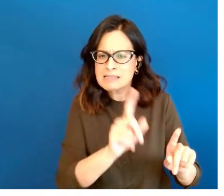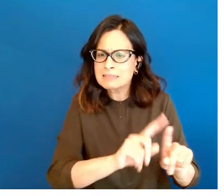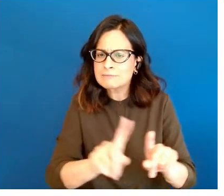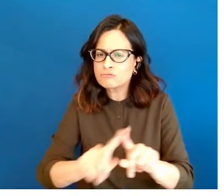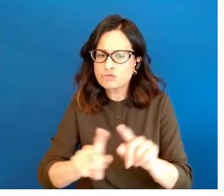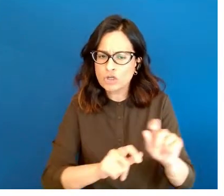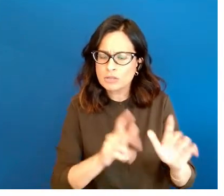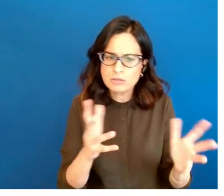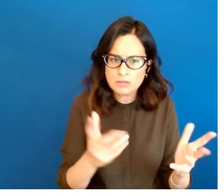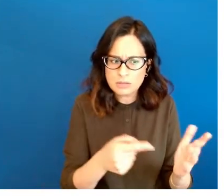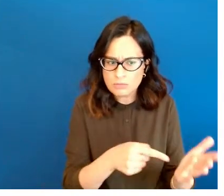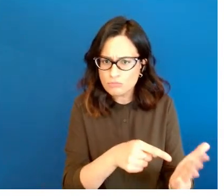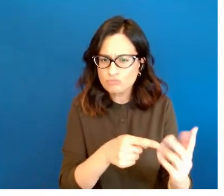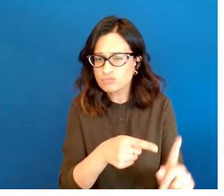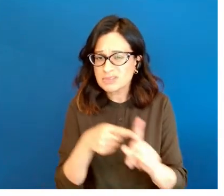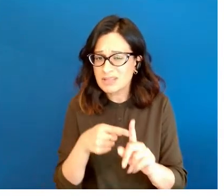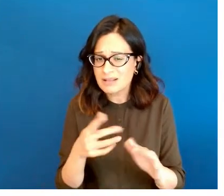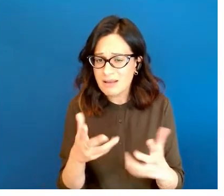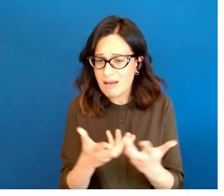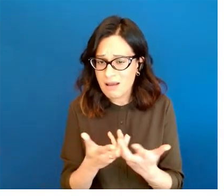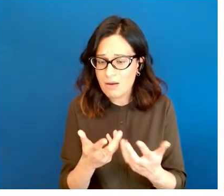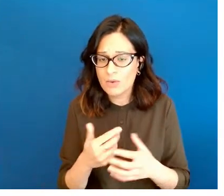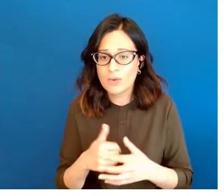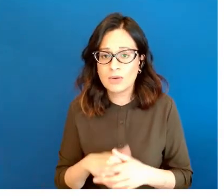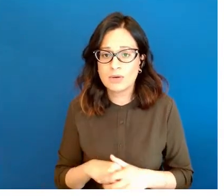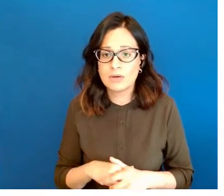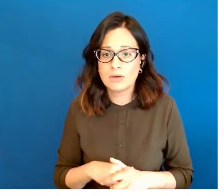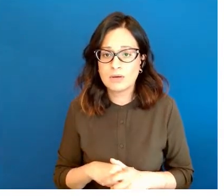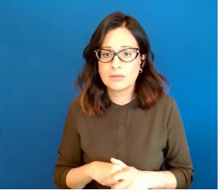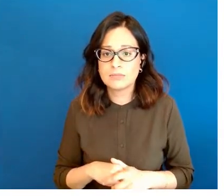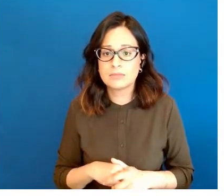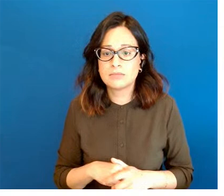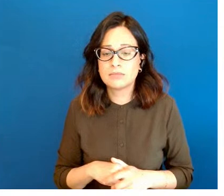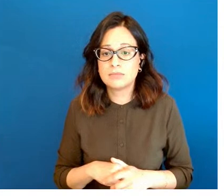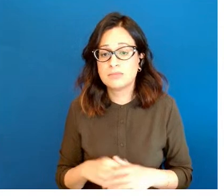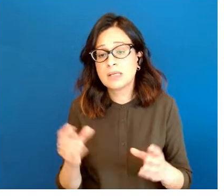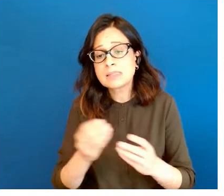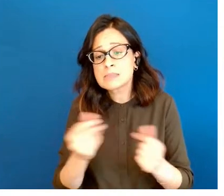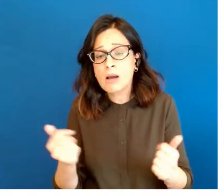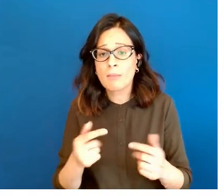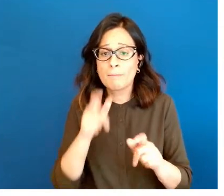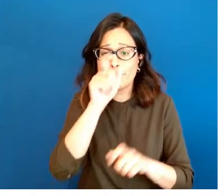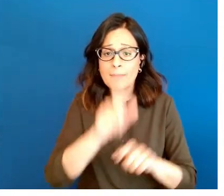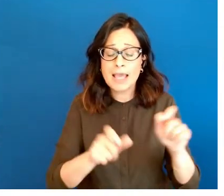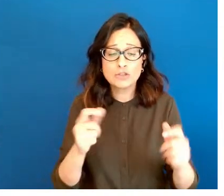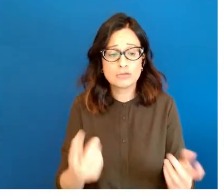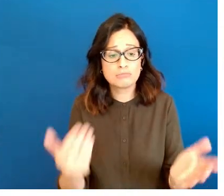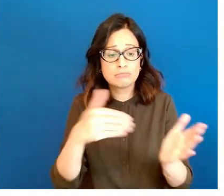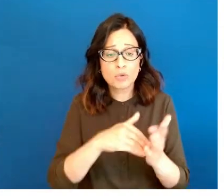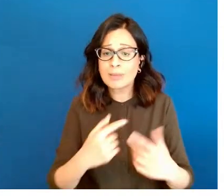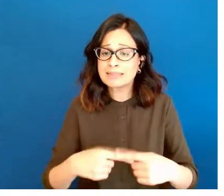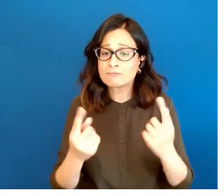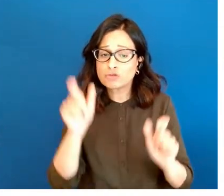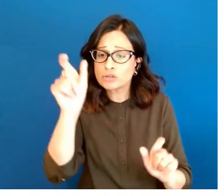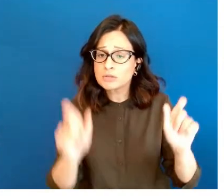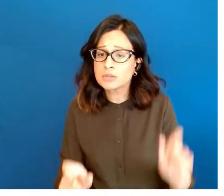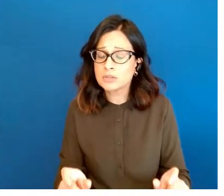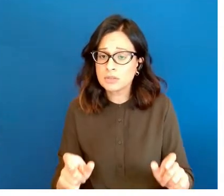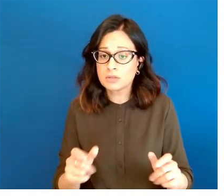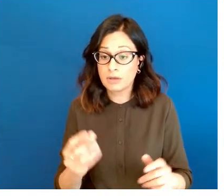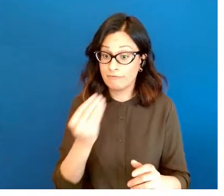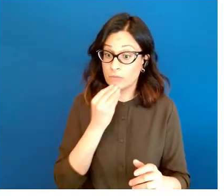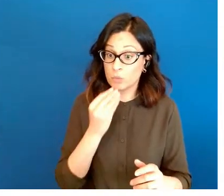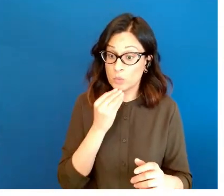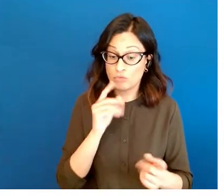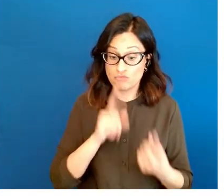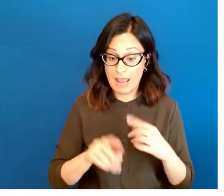to help you perhaps appreciate some of the ways that people might come to you in the clinic. So delayed food reactions that